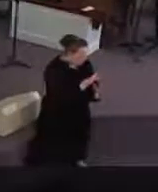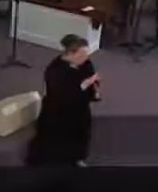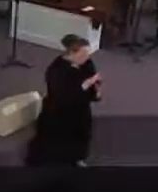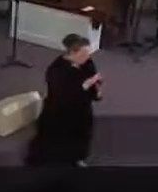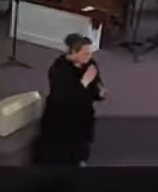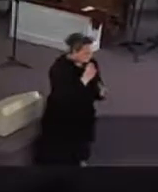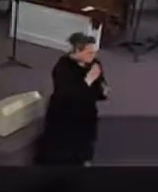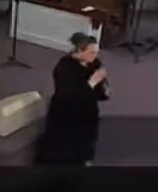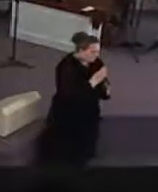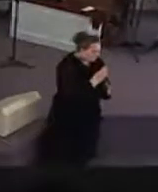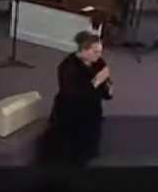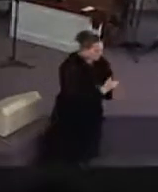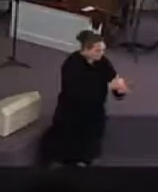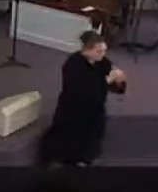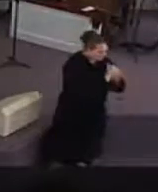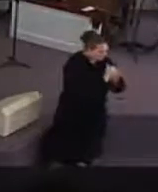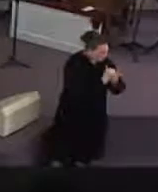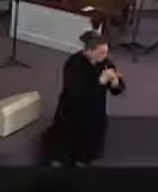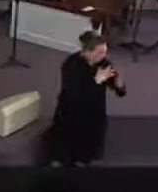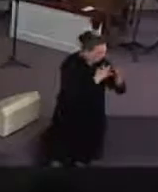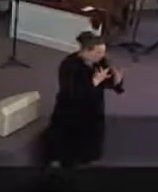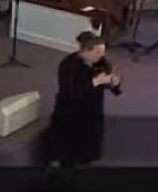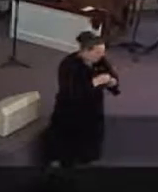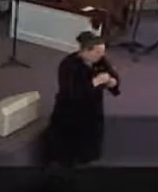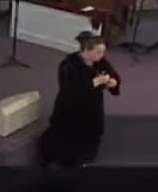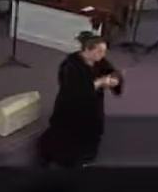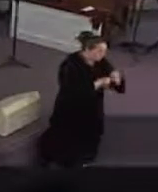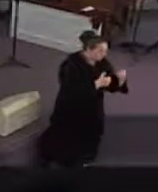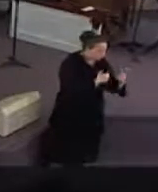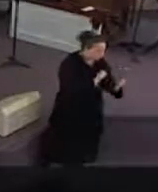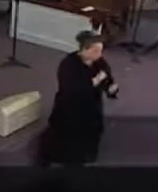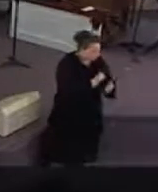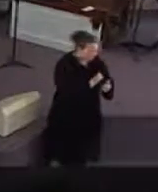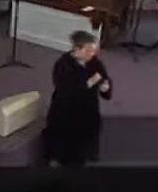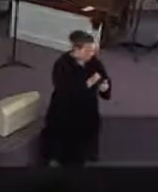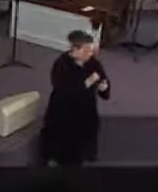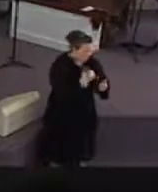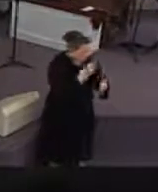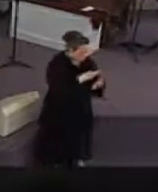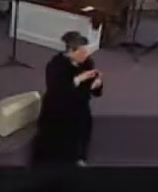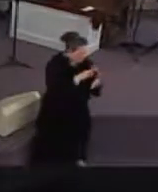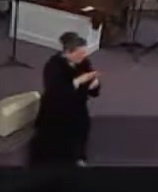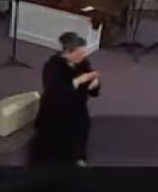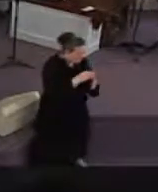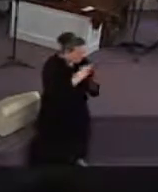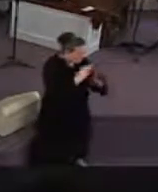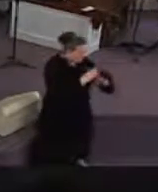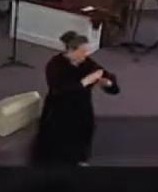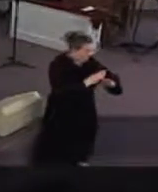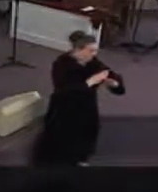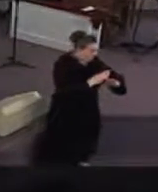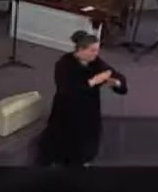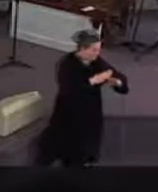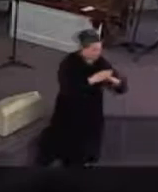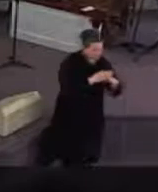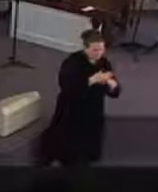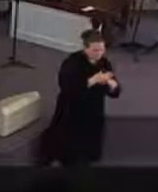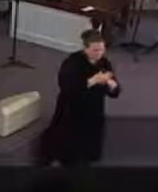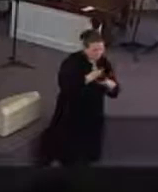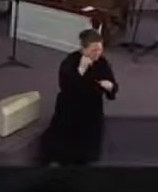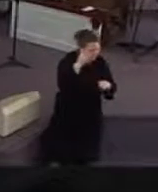us to get everything out of our hearts and our minds and our spirits, Lord, that hinder or come between you and us,